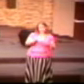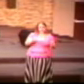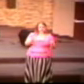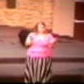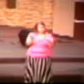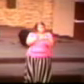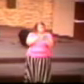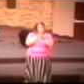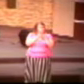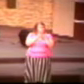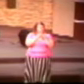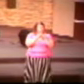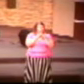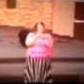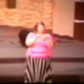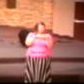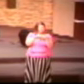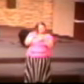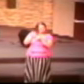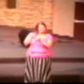community around himself.